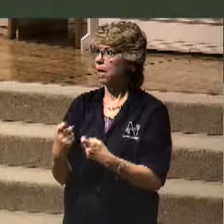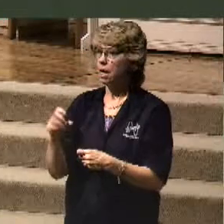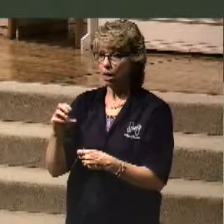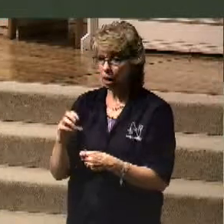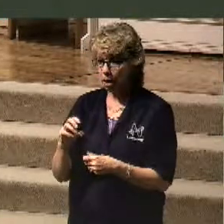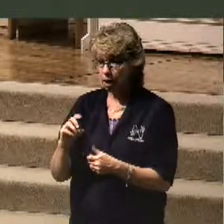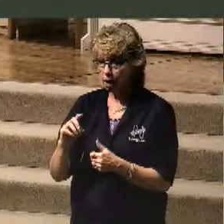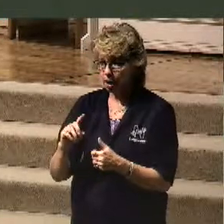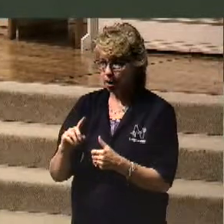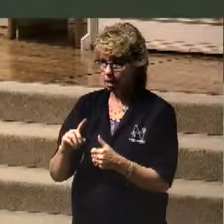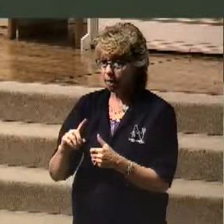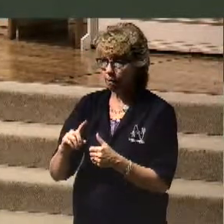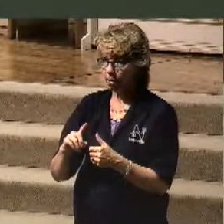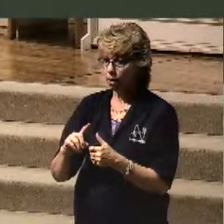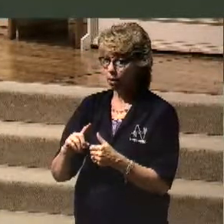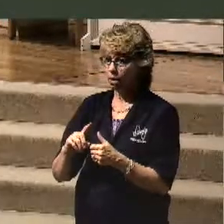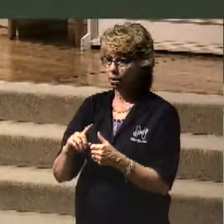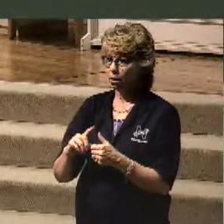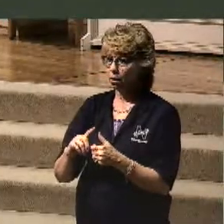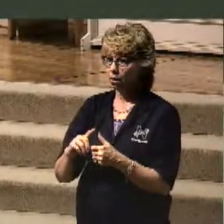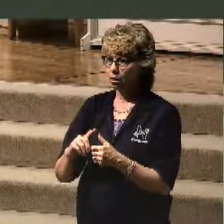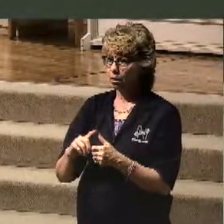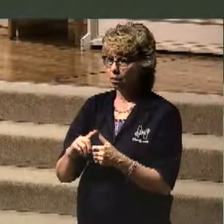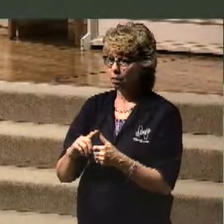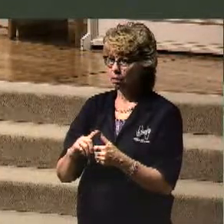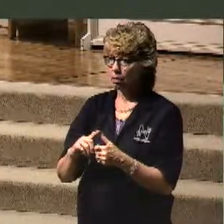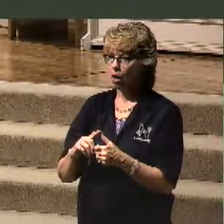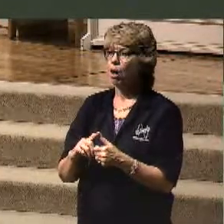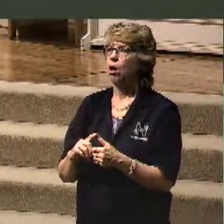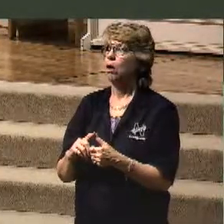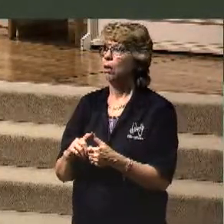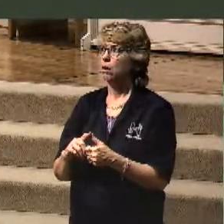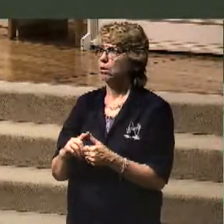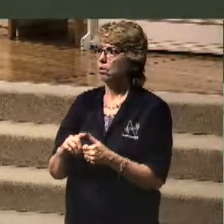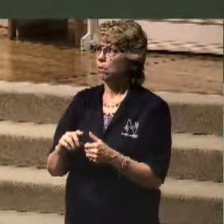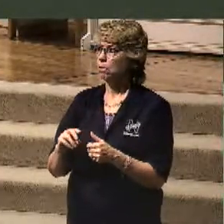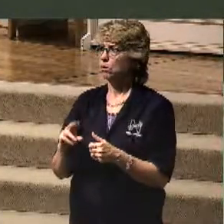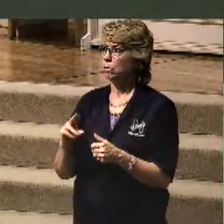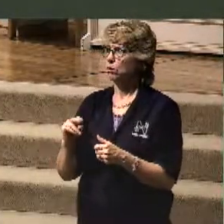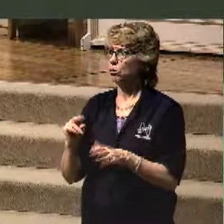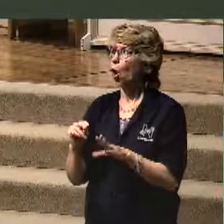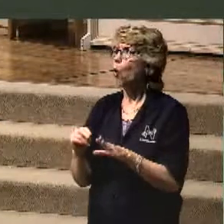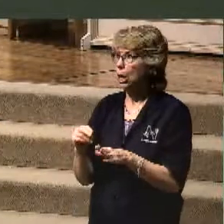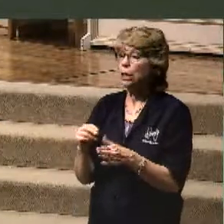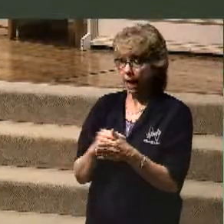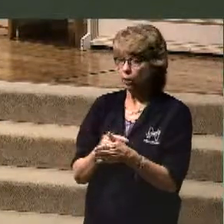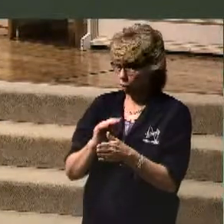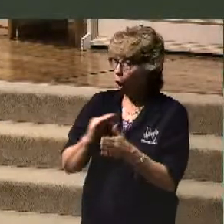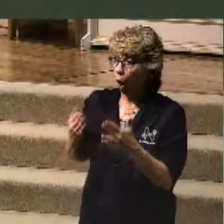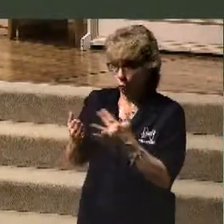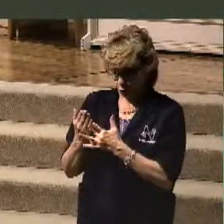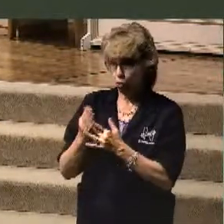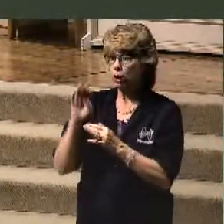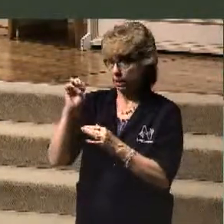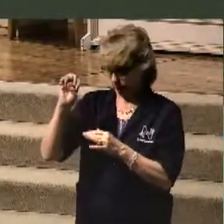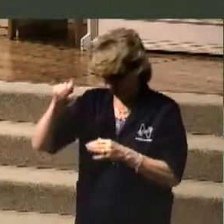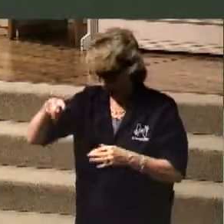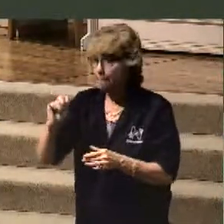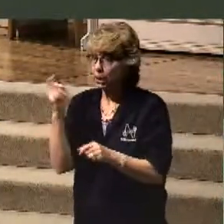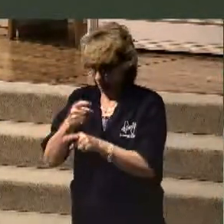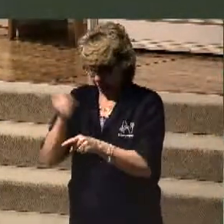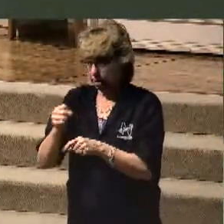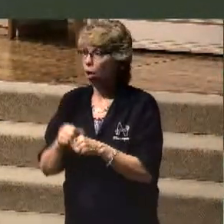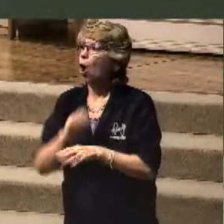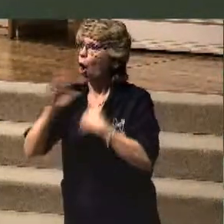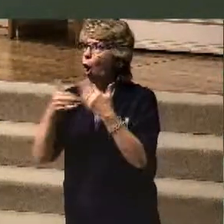it now, just to satisfy this last trump. Is that the last